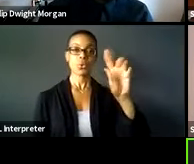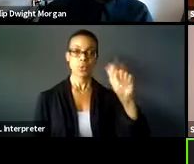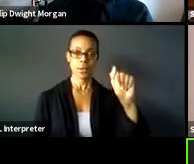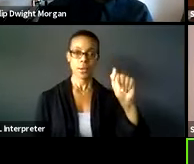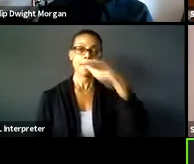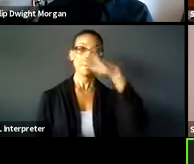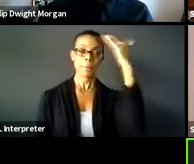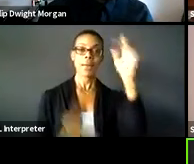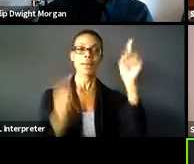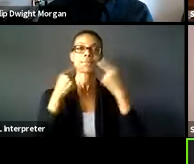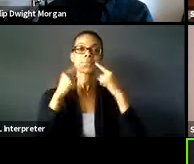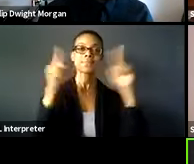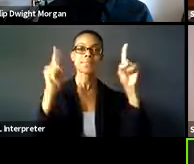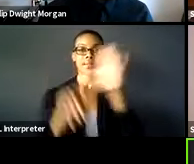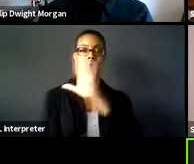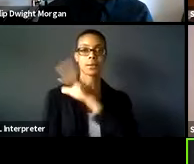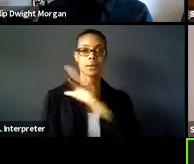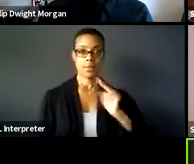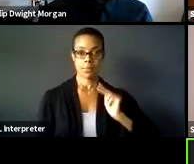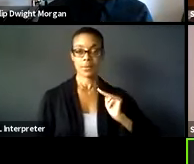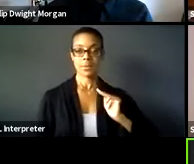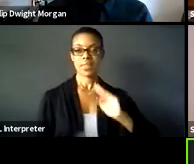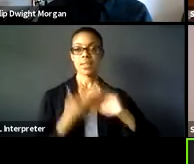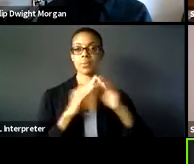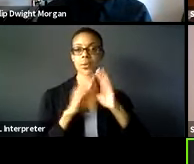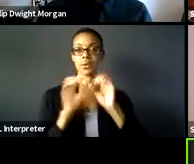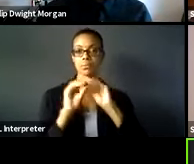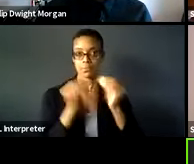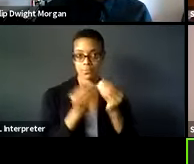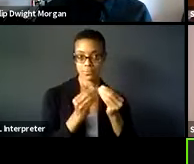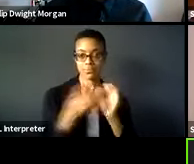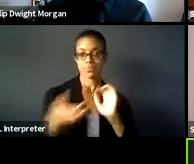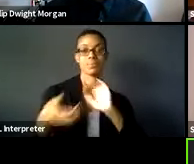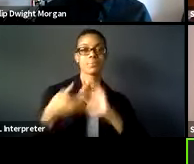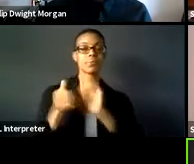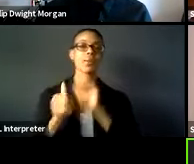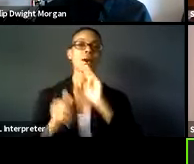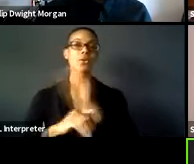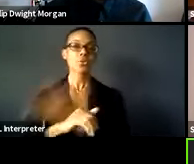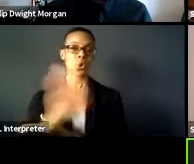parent-led organization affiliated with my daughter's school here in Toronto.